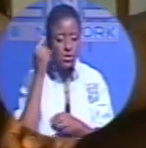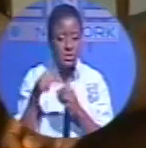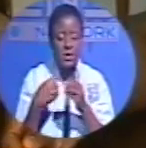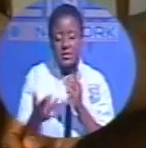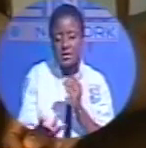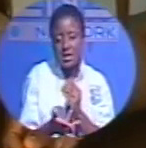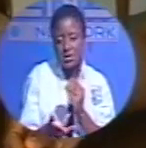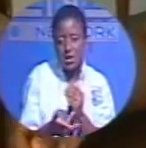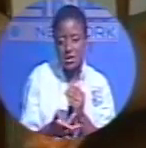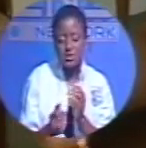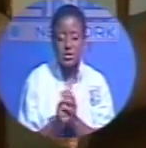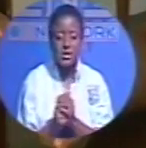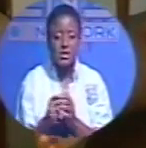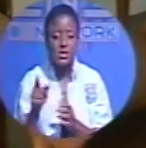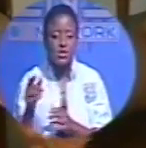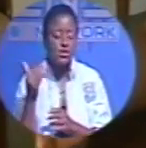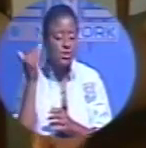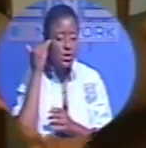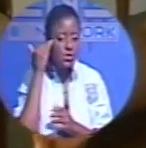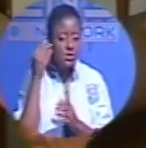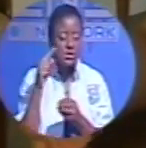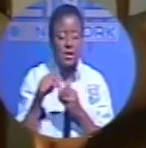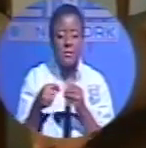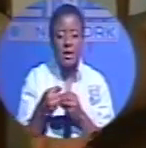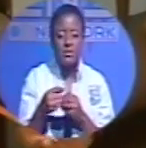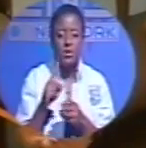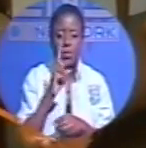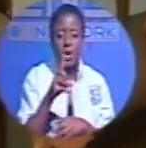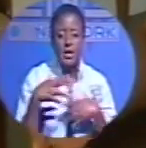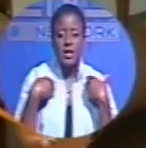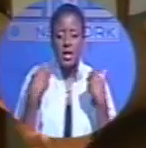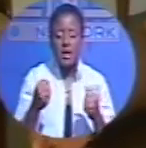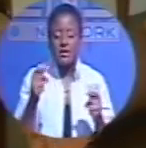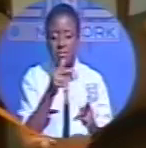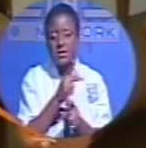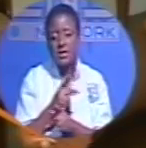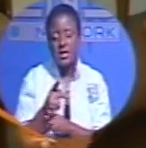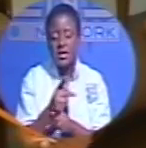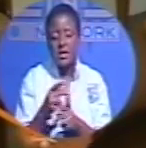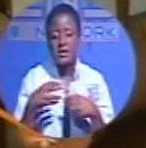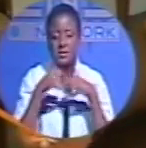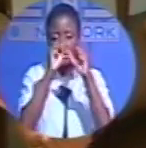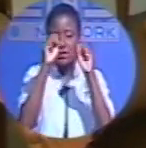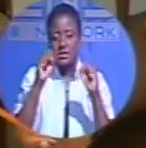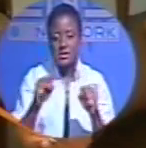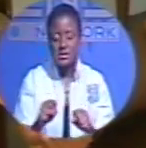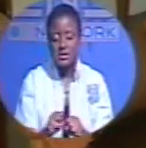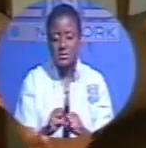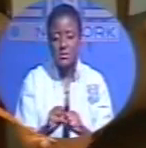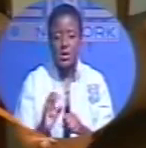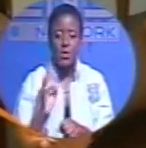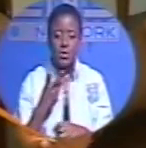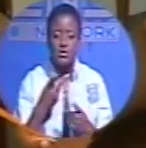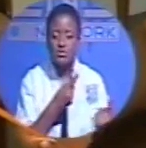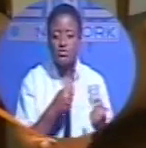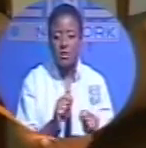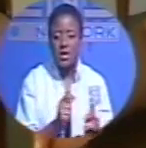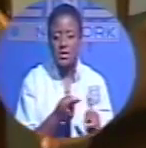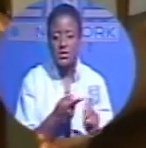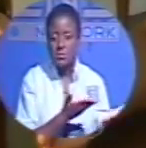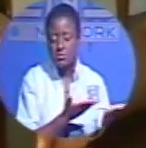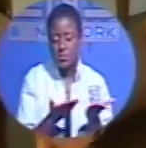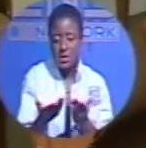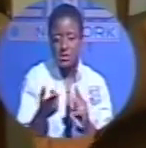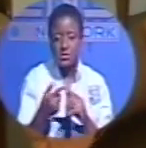being introduced. She knows about the one healthcare system that we're trying to bring forth and introduce in the Bahamas.